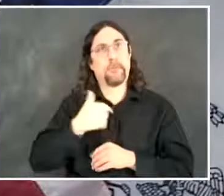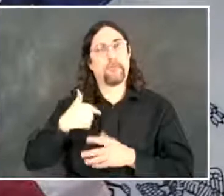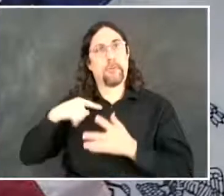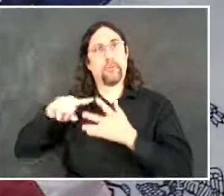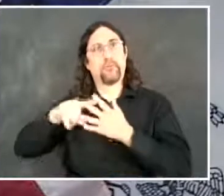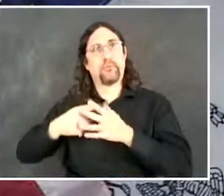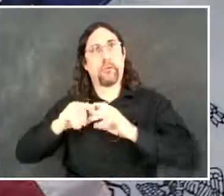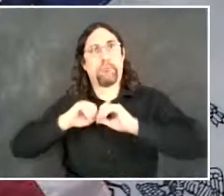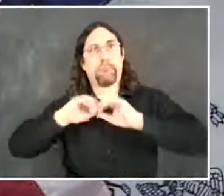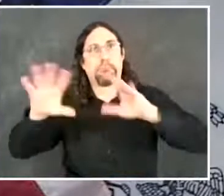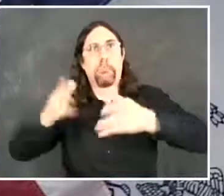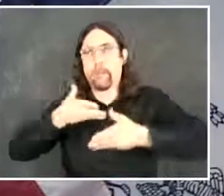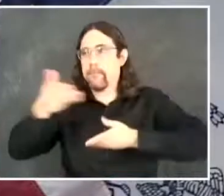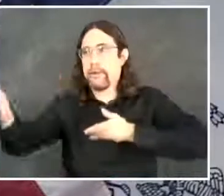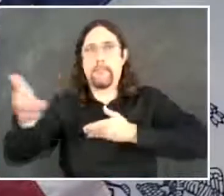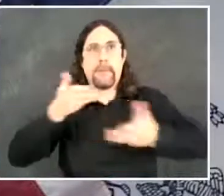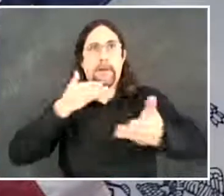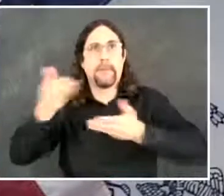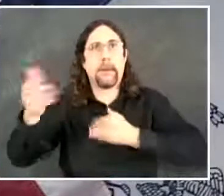that site.